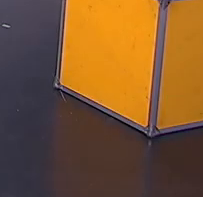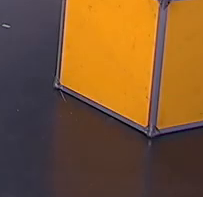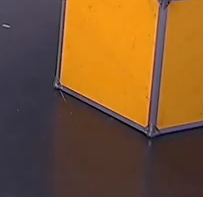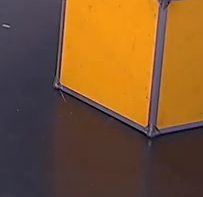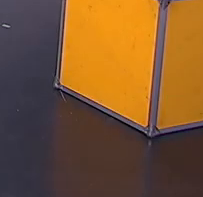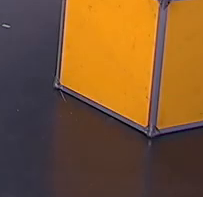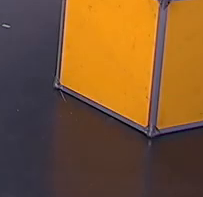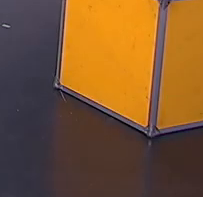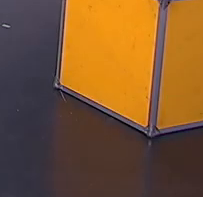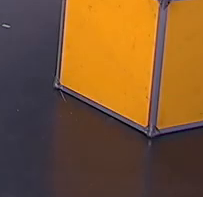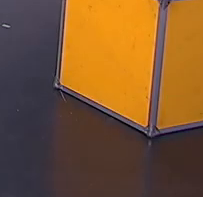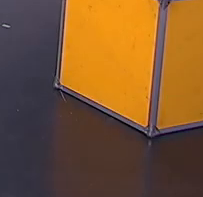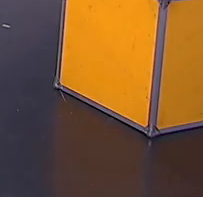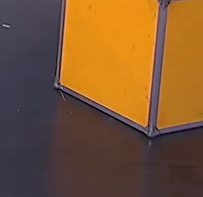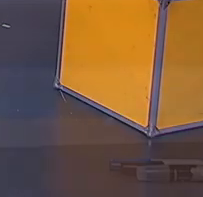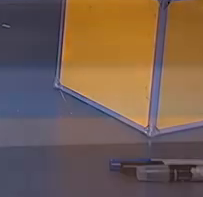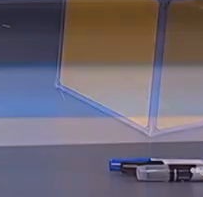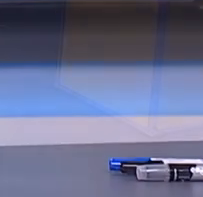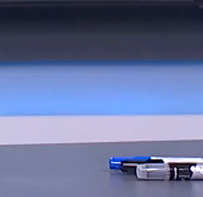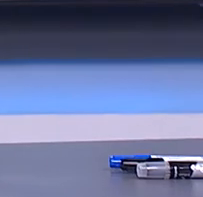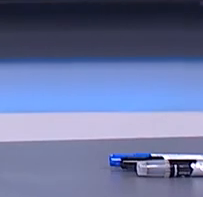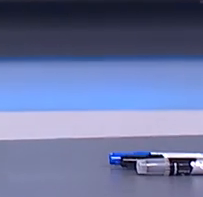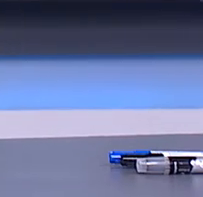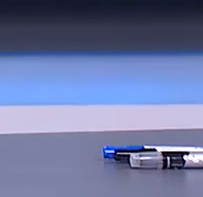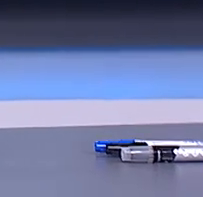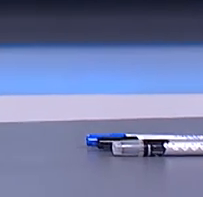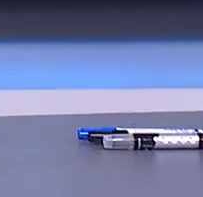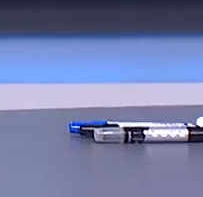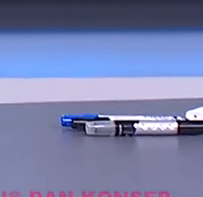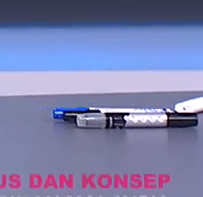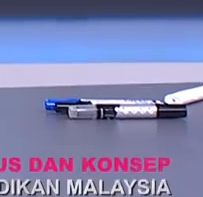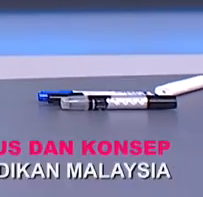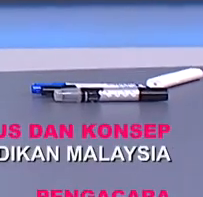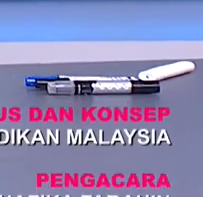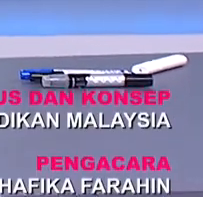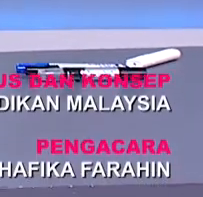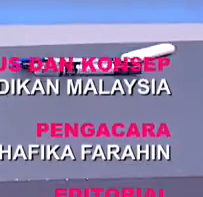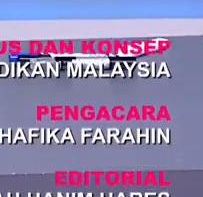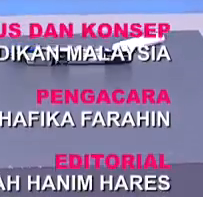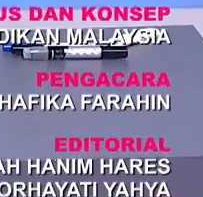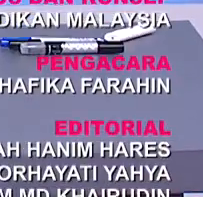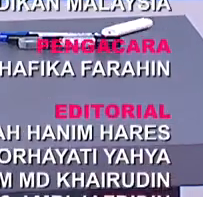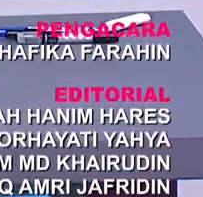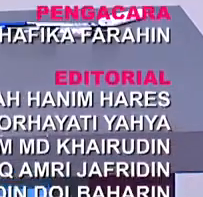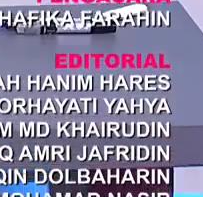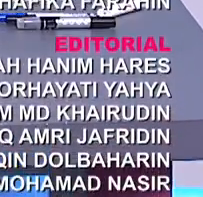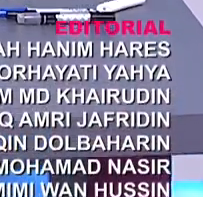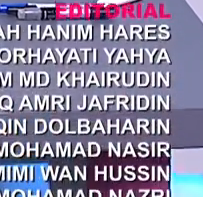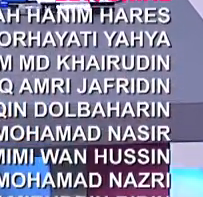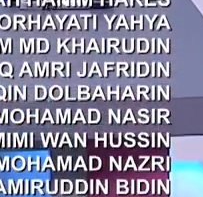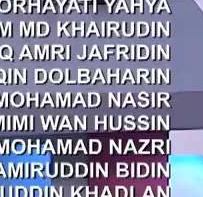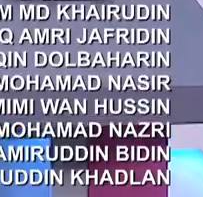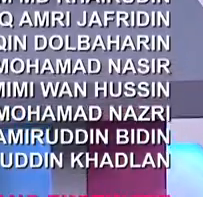I see you and I, let's move and make it shine. Take my words, my dear, you'll pull it off